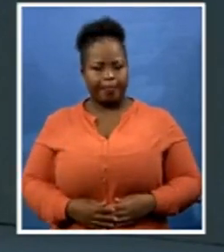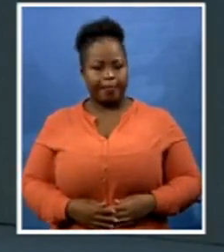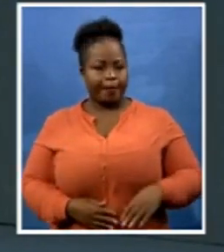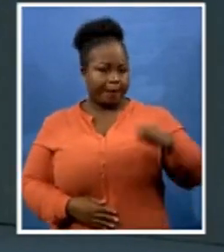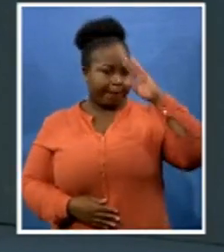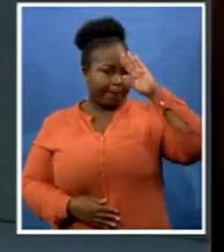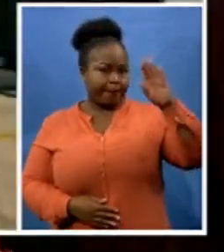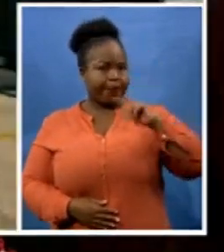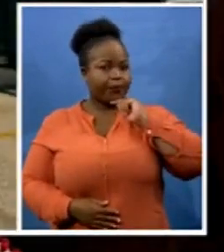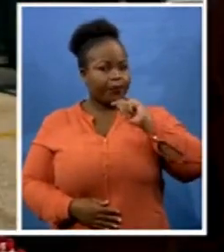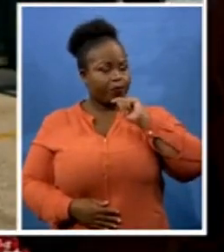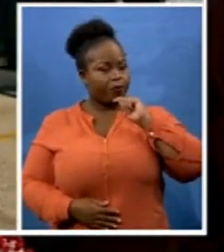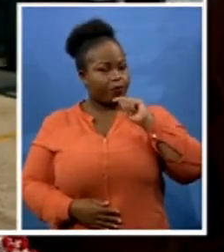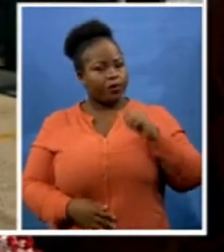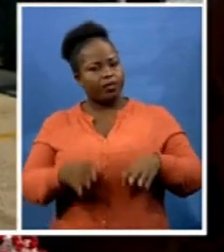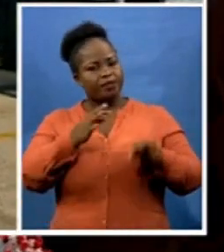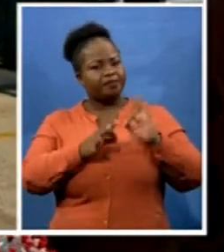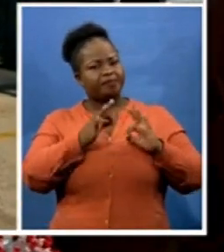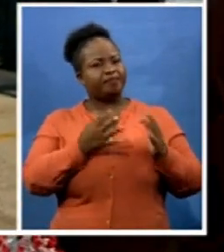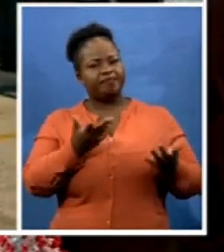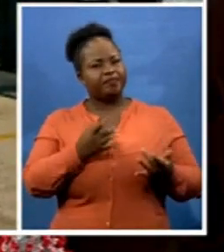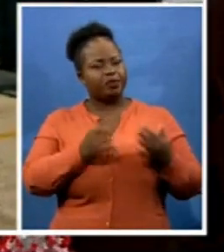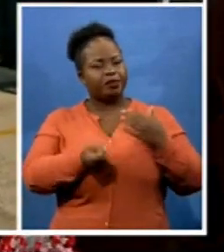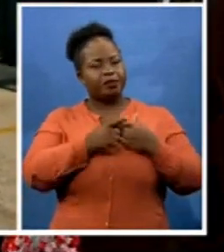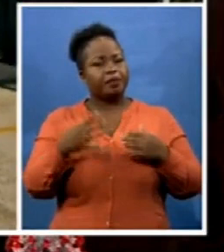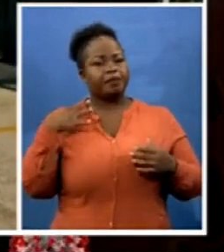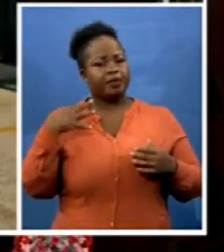us about the minister's activities there today?